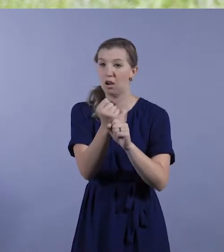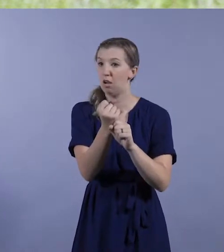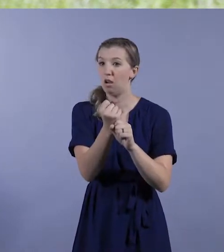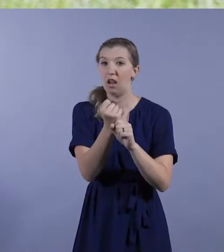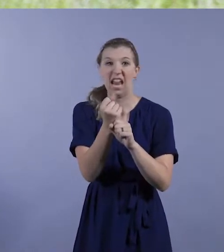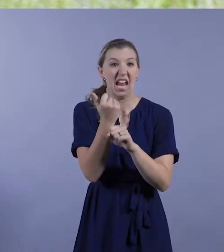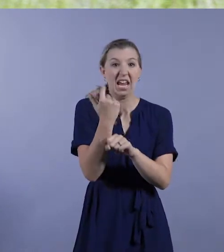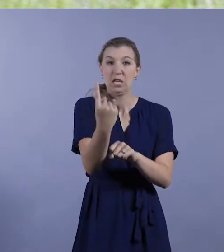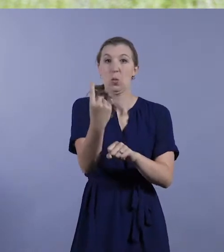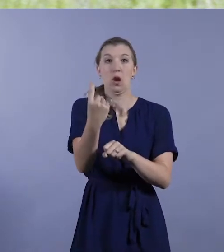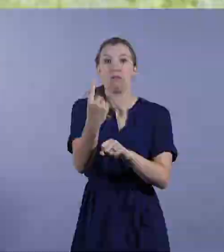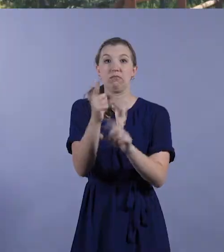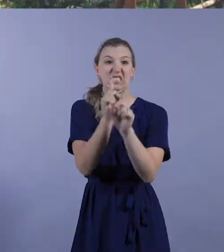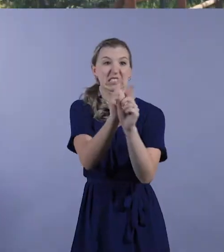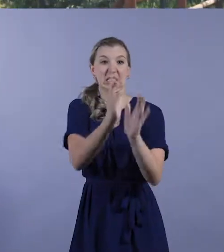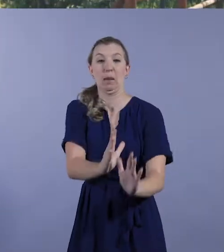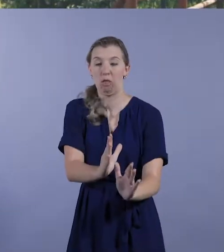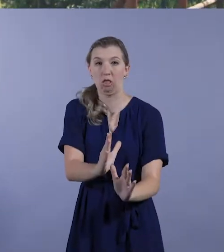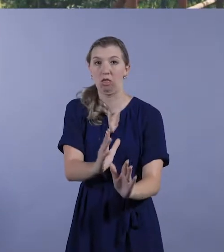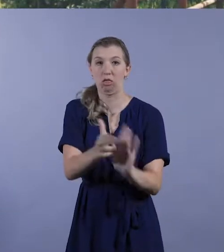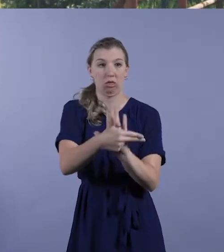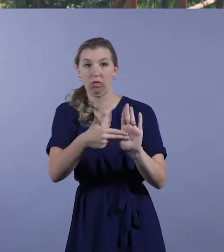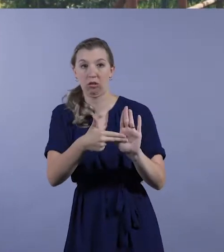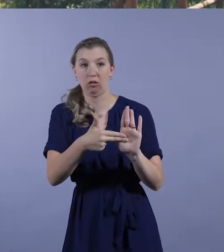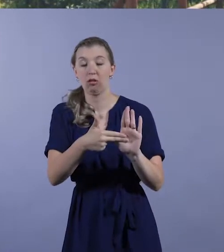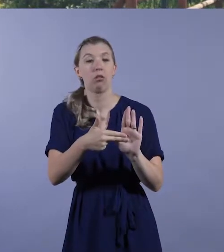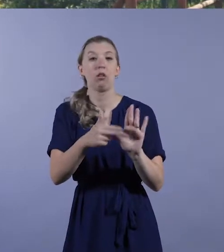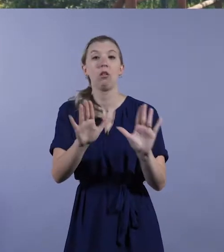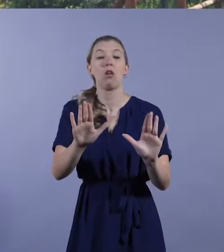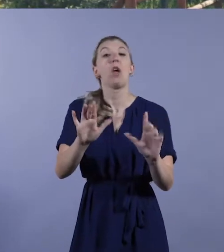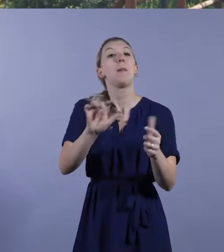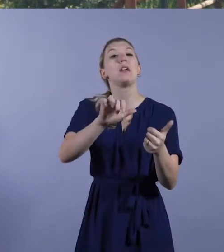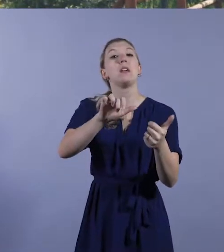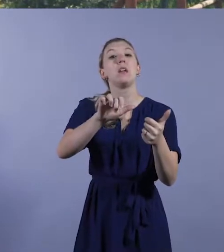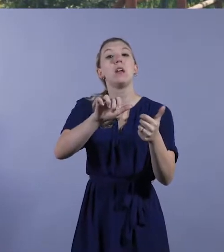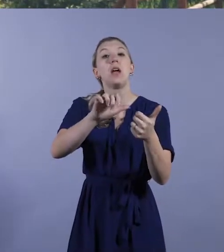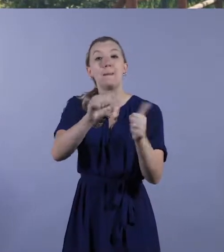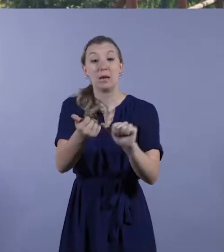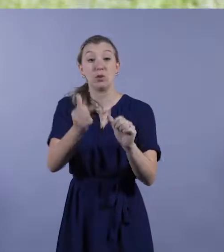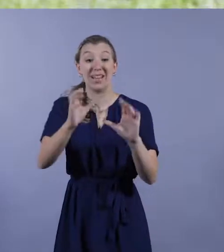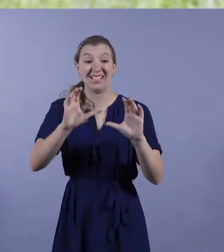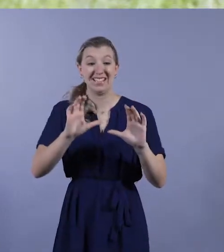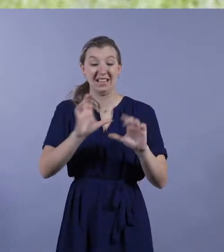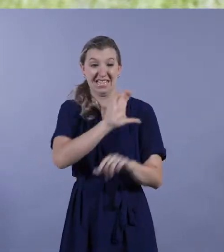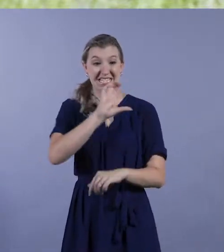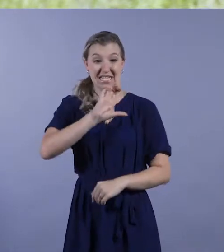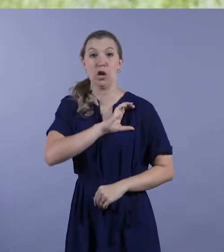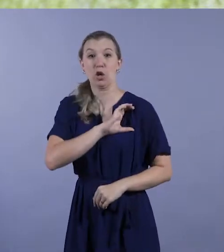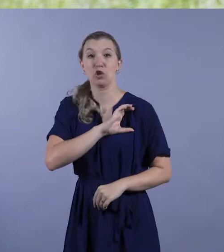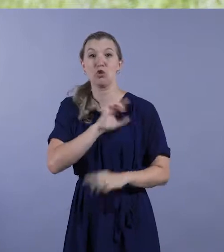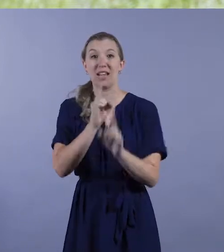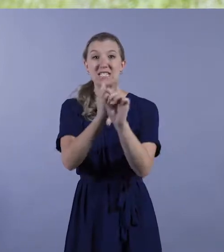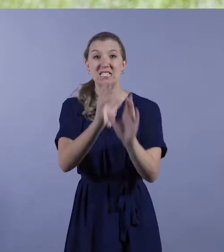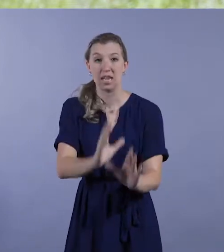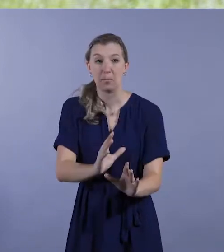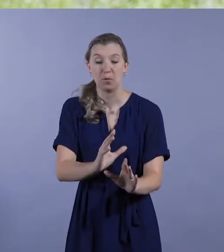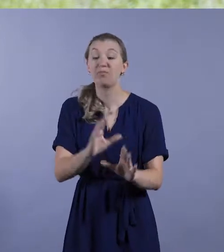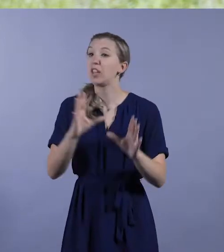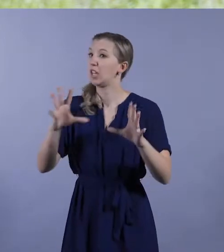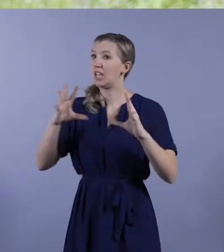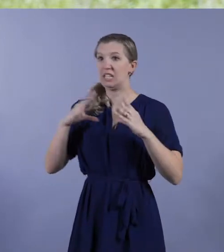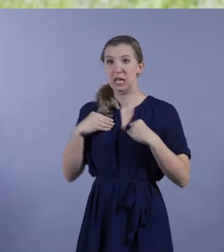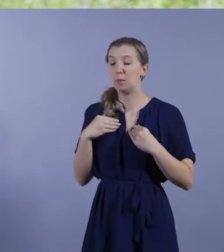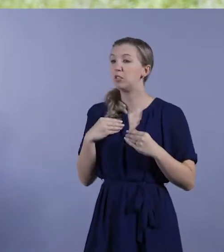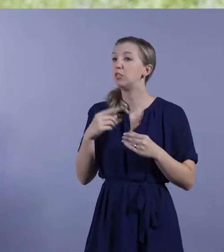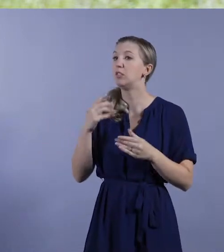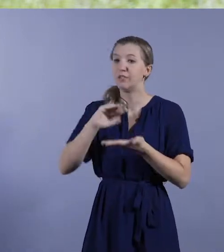a disciple. But baptism does characterize a disciple. You could accept Christ's forgiveness for your